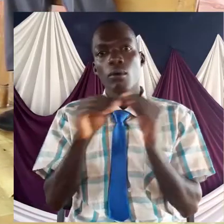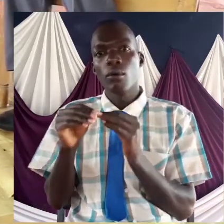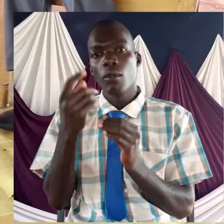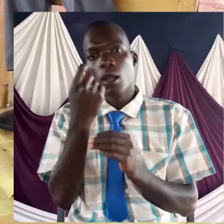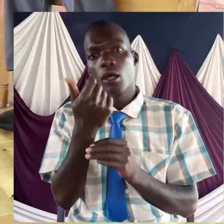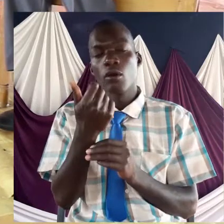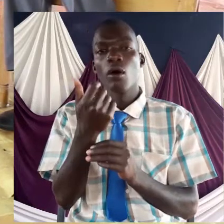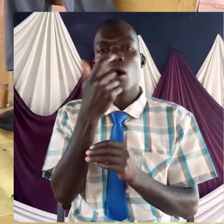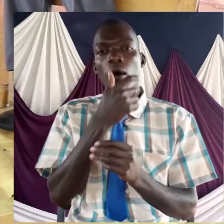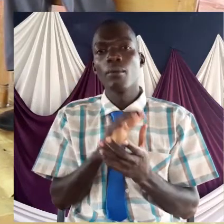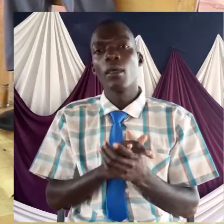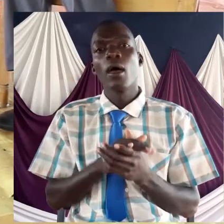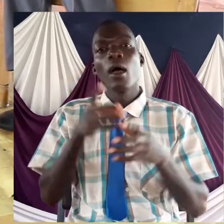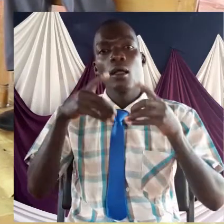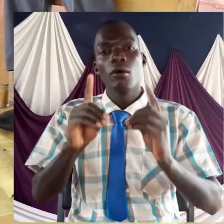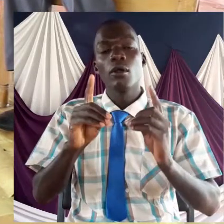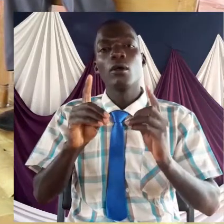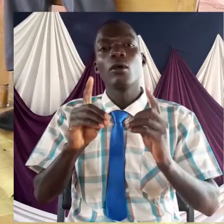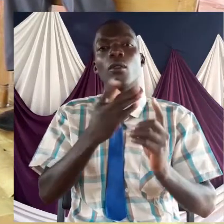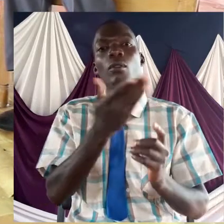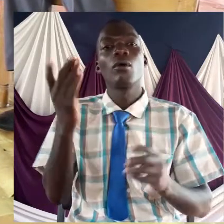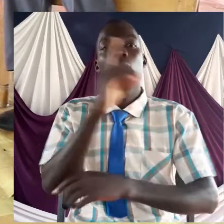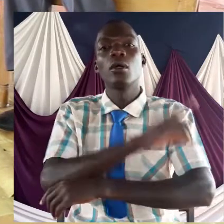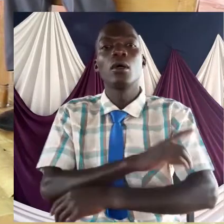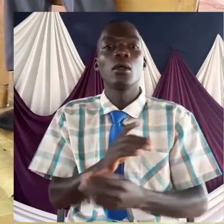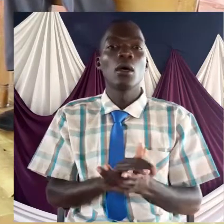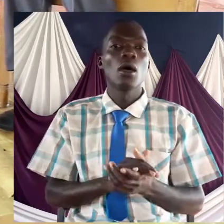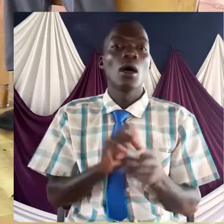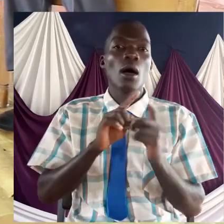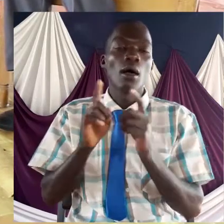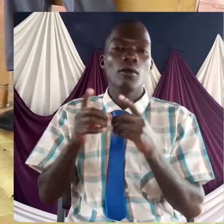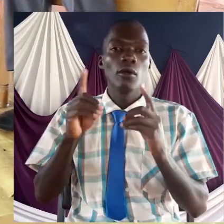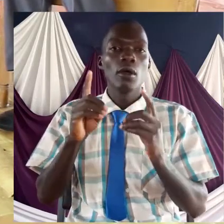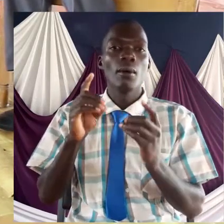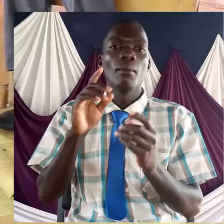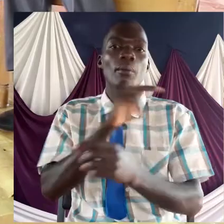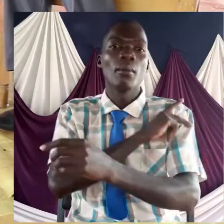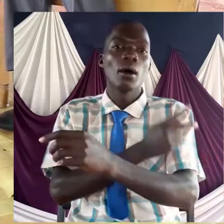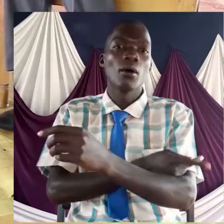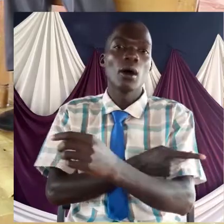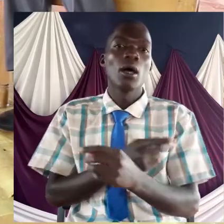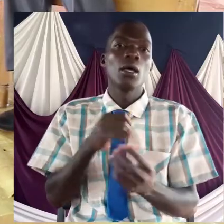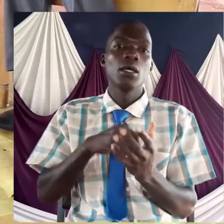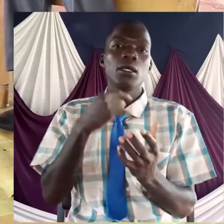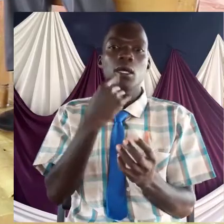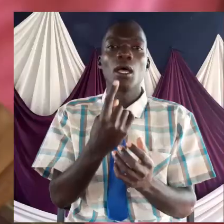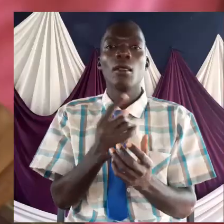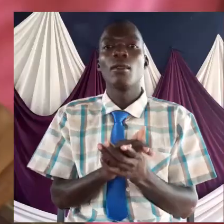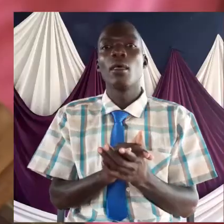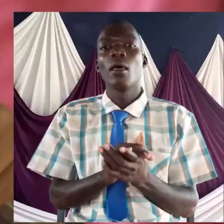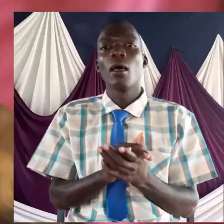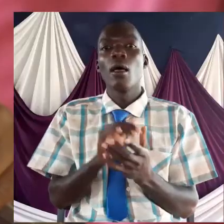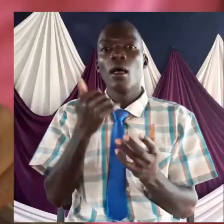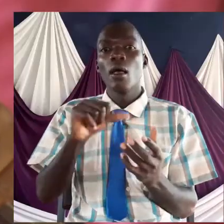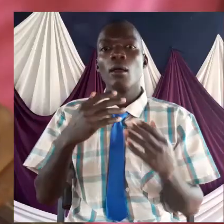is. Mm-hmm. And during those days, the persecuting power, yes, the saints, anybody that was coming